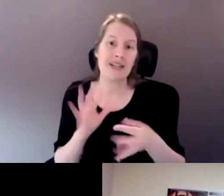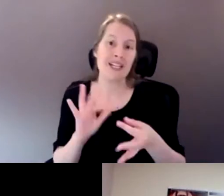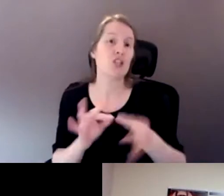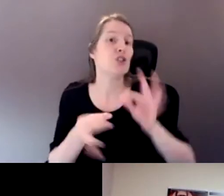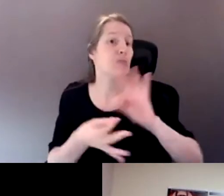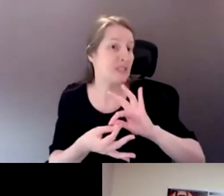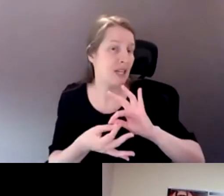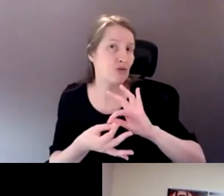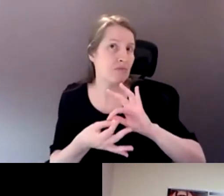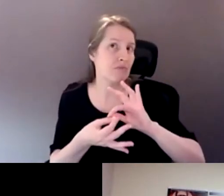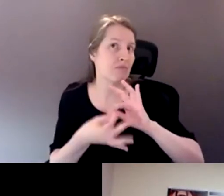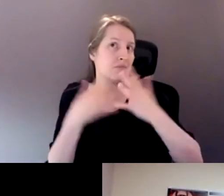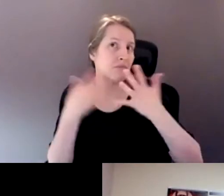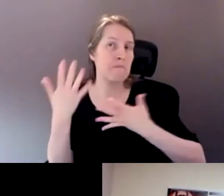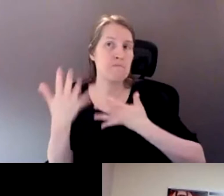were